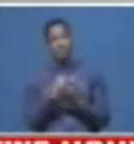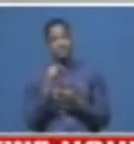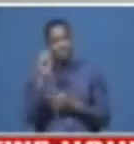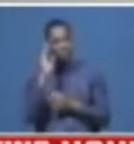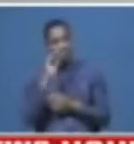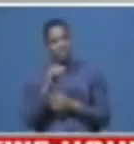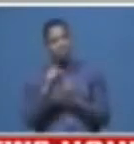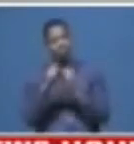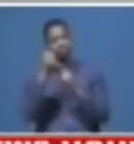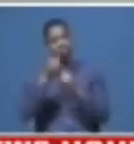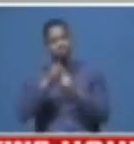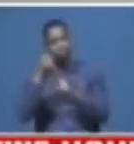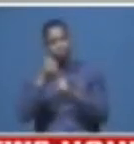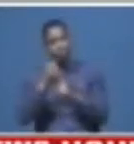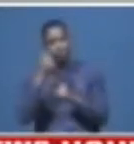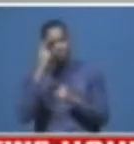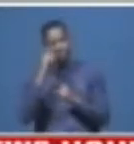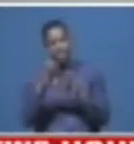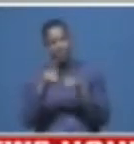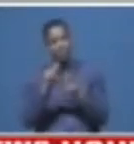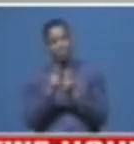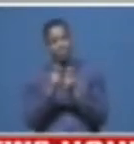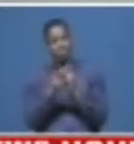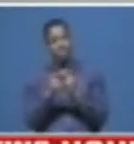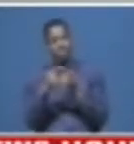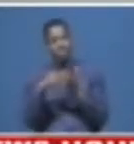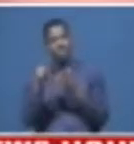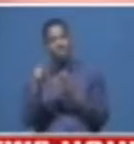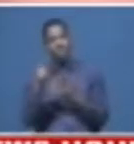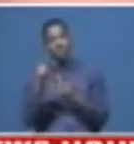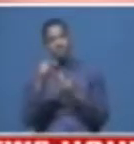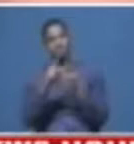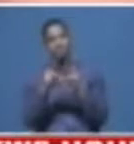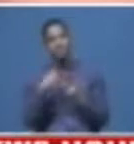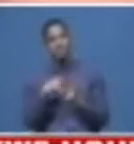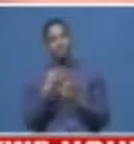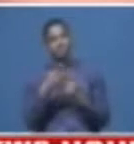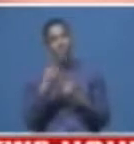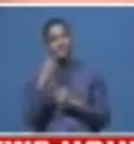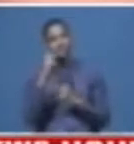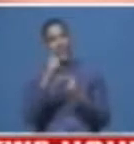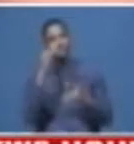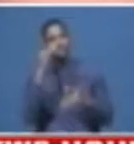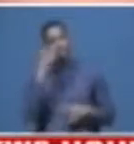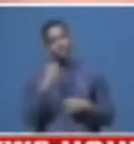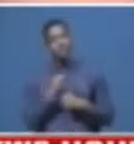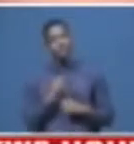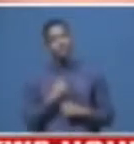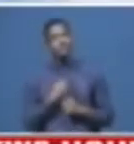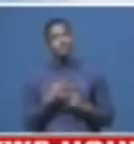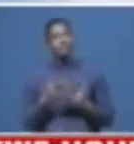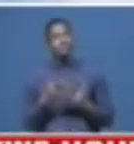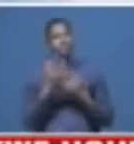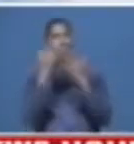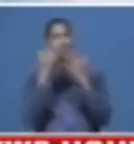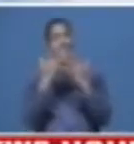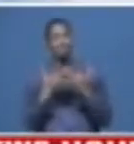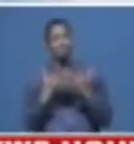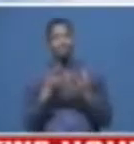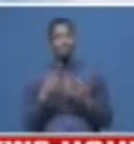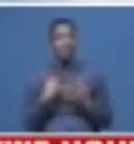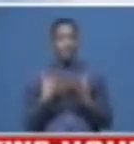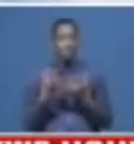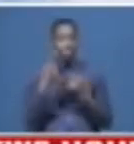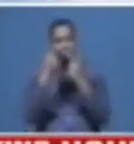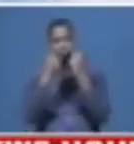would advocate for behavioral change among her subjects. I don't want to see people sick. It makes me very sad, and I've been